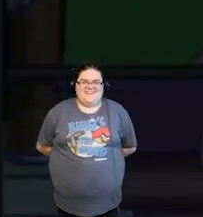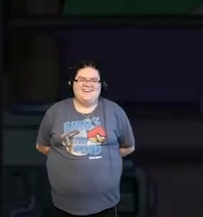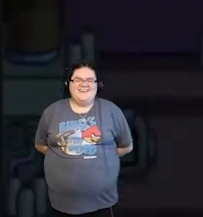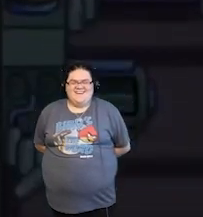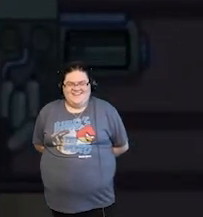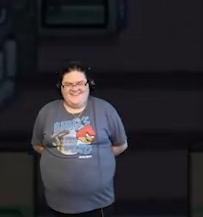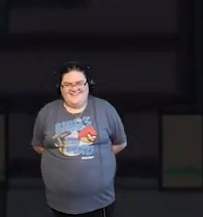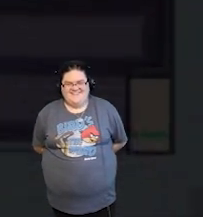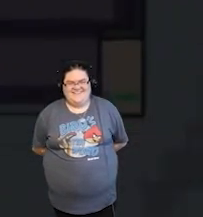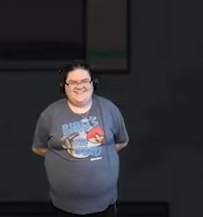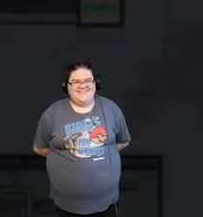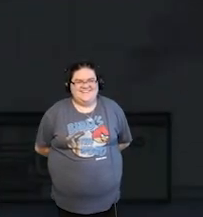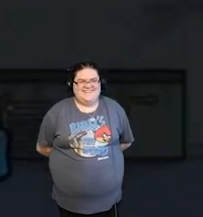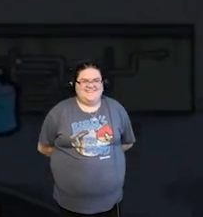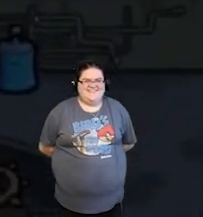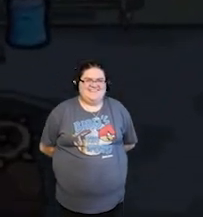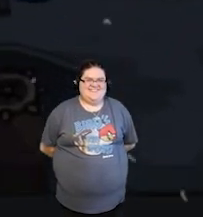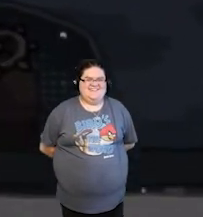Oh. What?